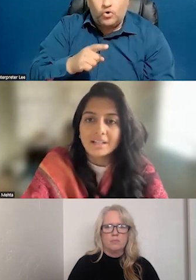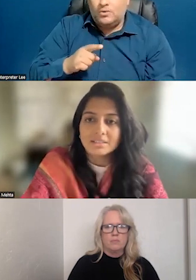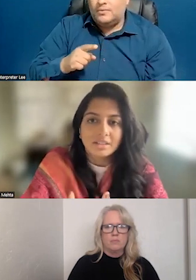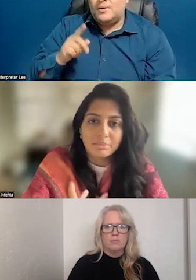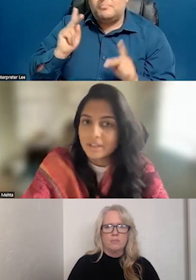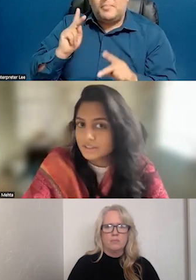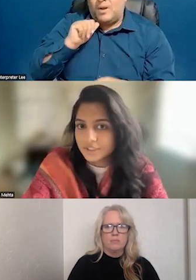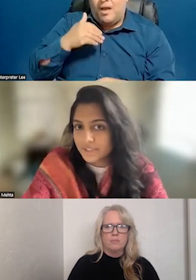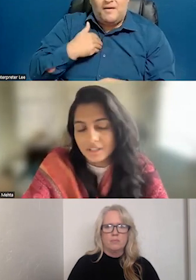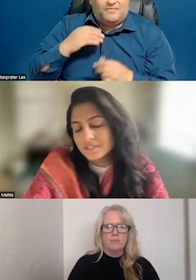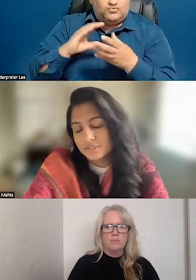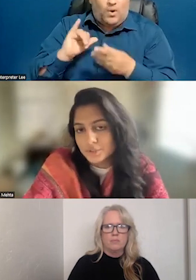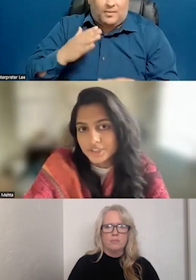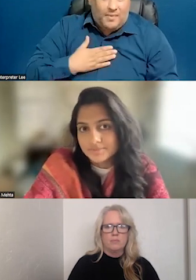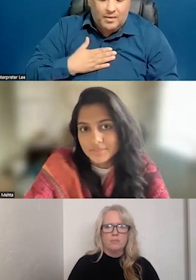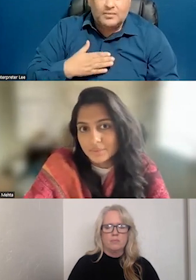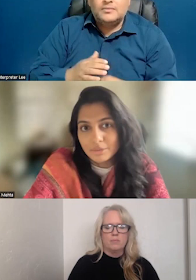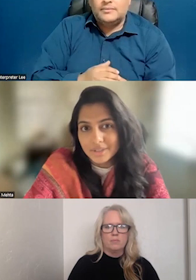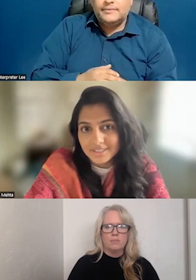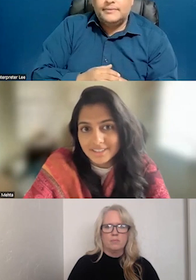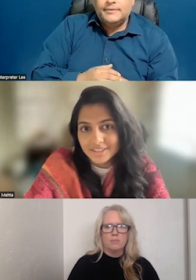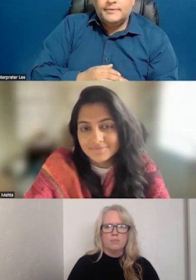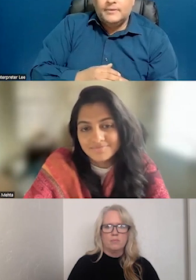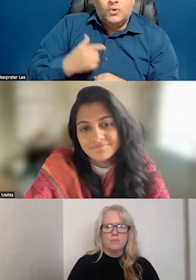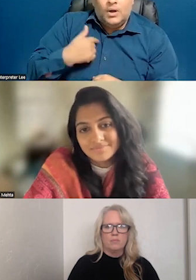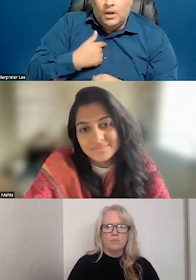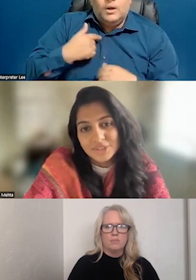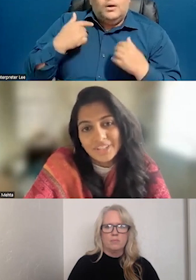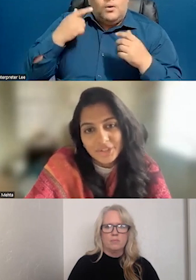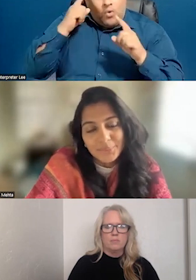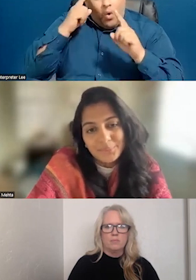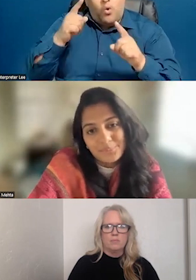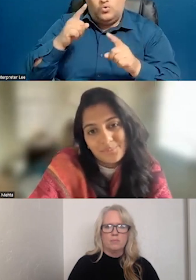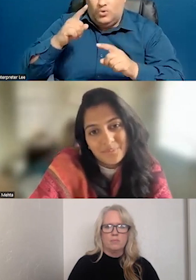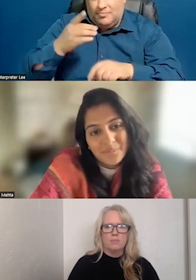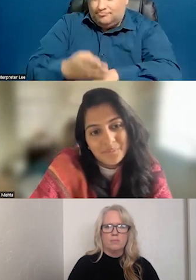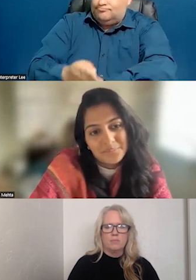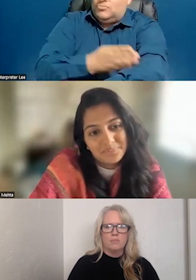a past that pales in the reality of the future that we're all building together. So thank you.